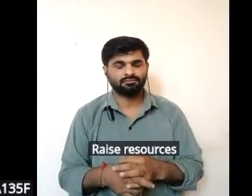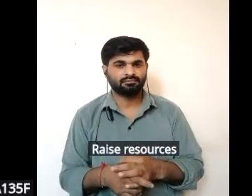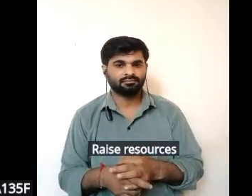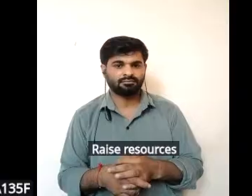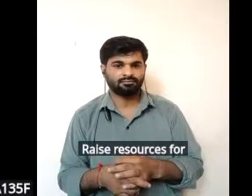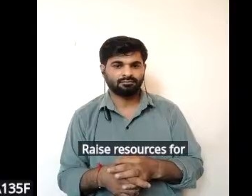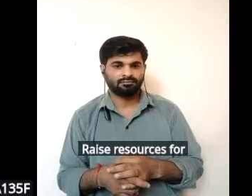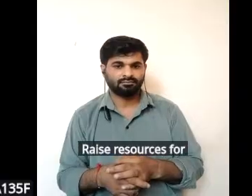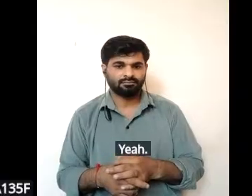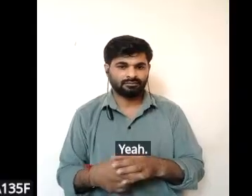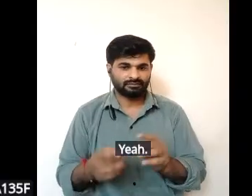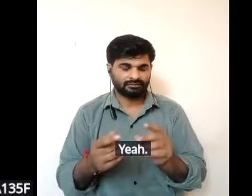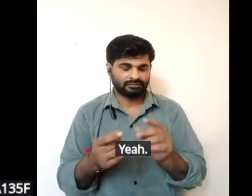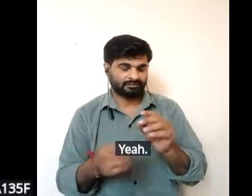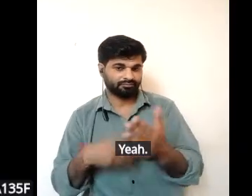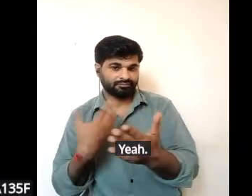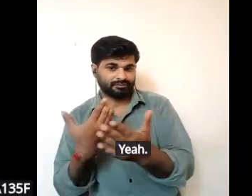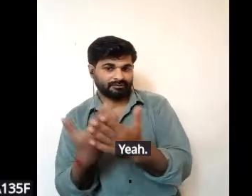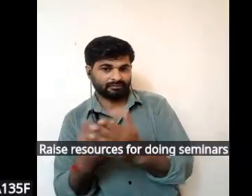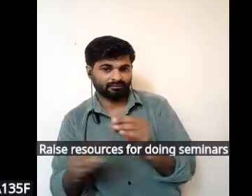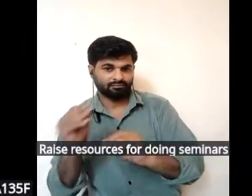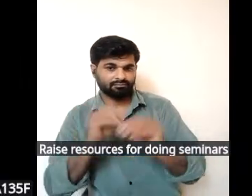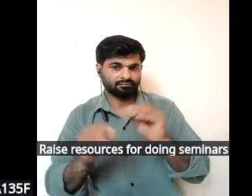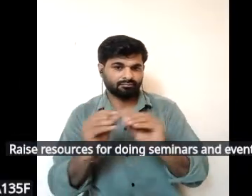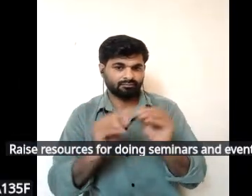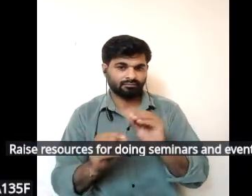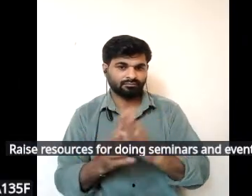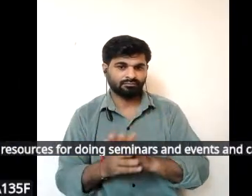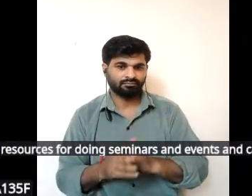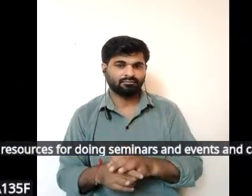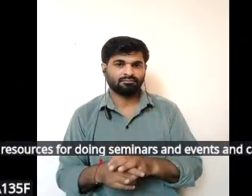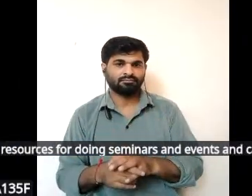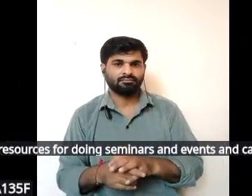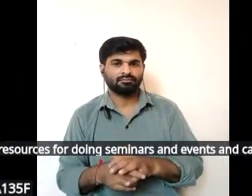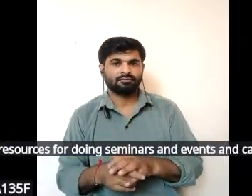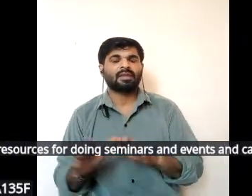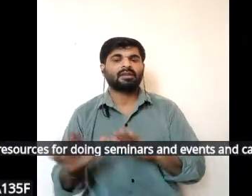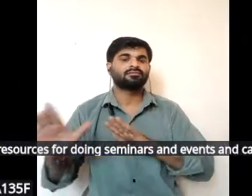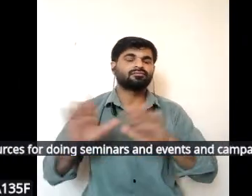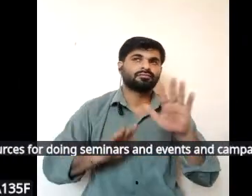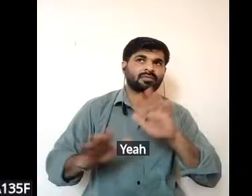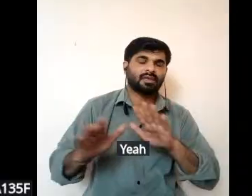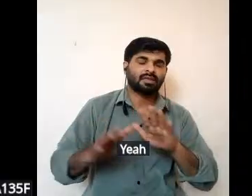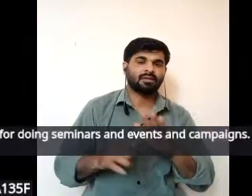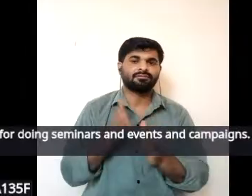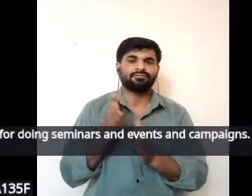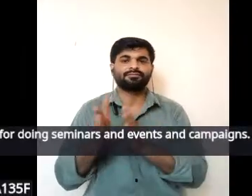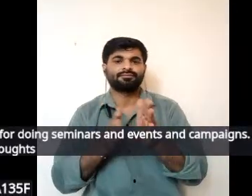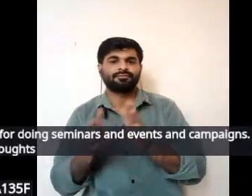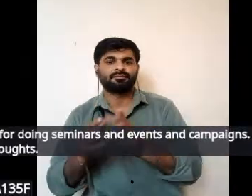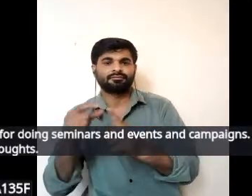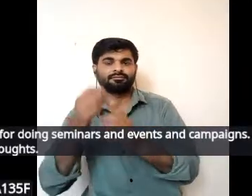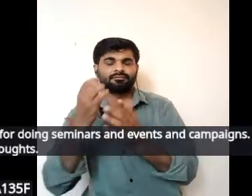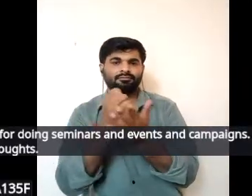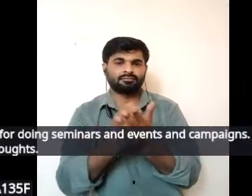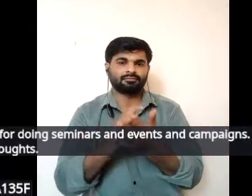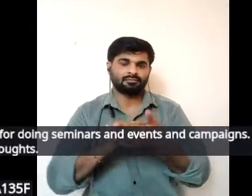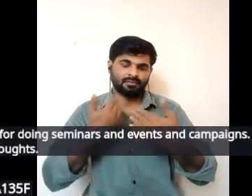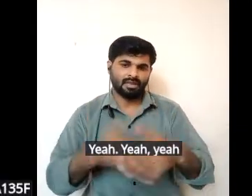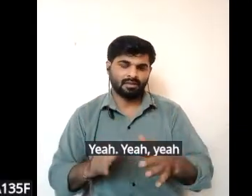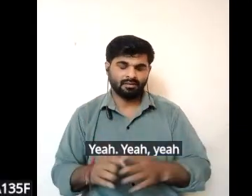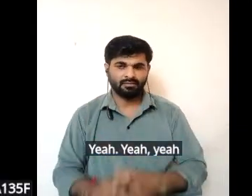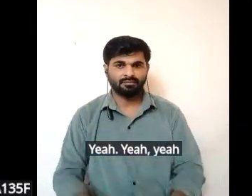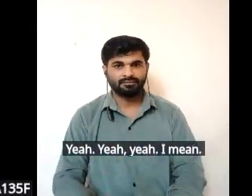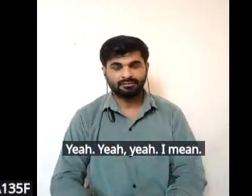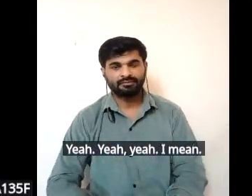for doing seminars and events and campaigns. So Yeah. these are some of my closing thoughts. Yeah, yeah. I mean,